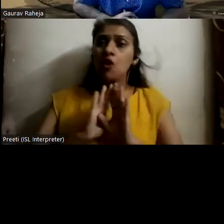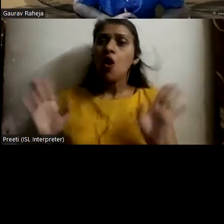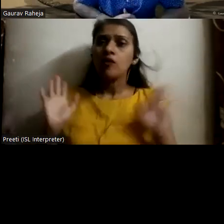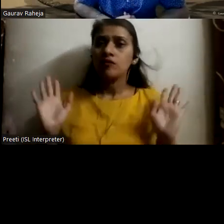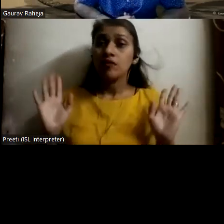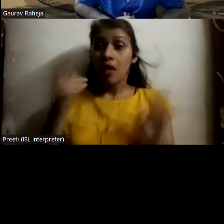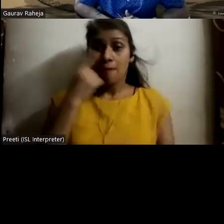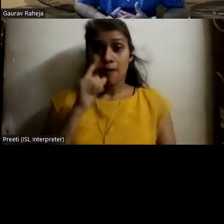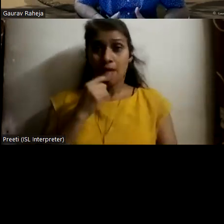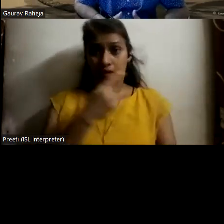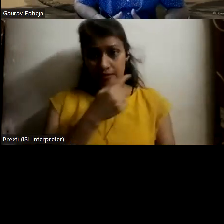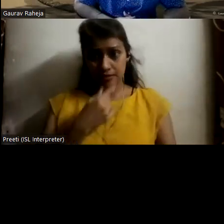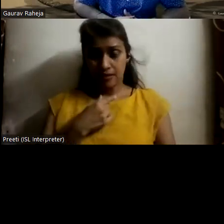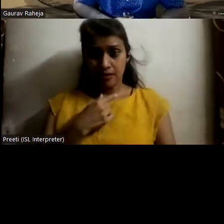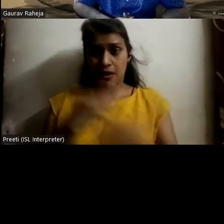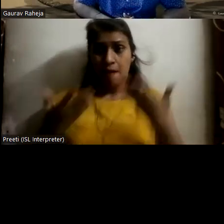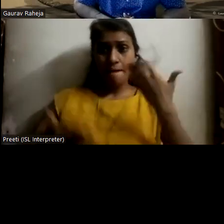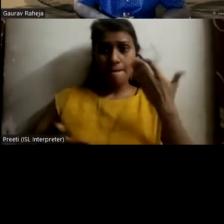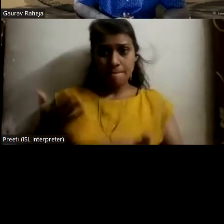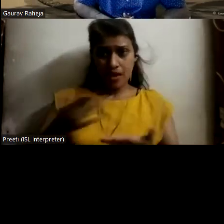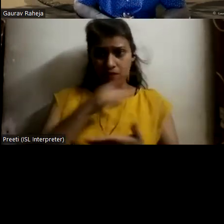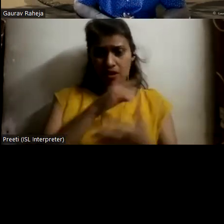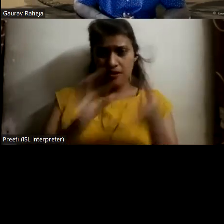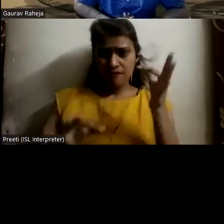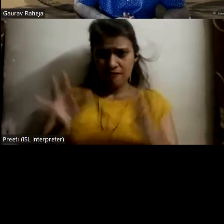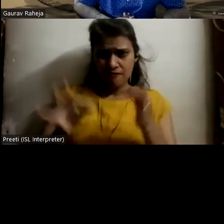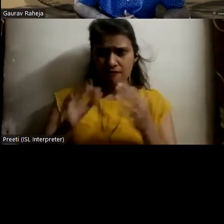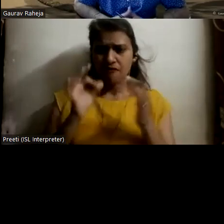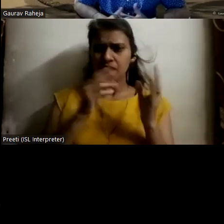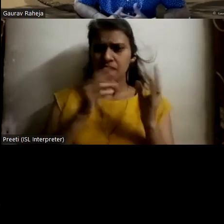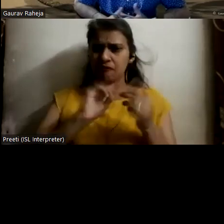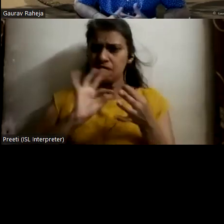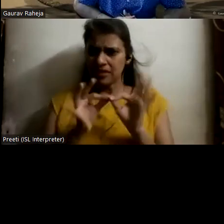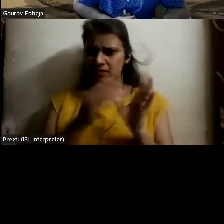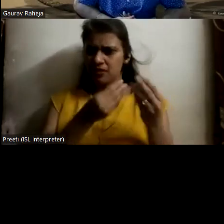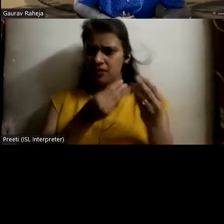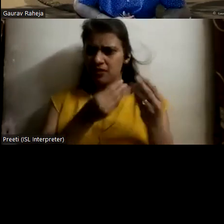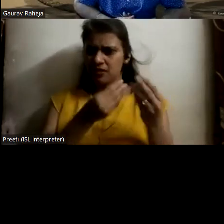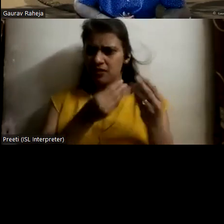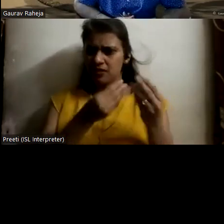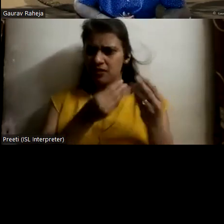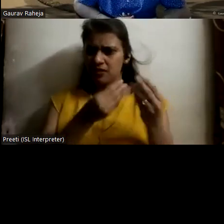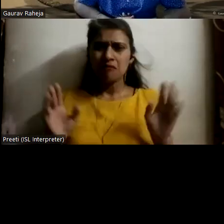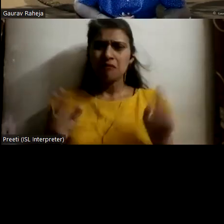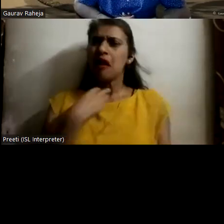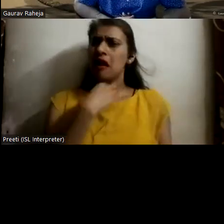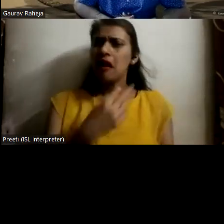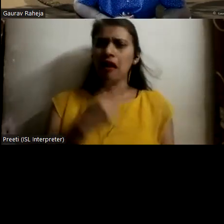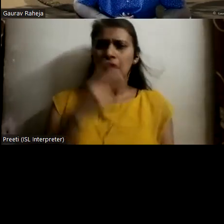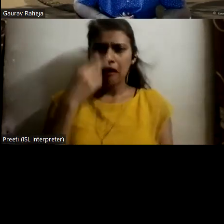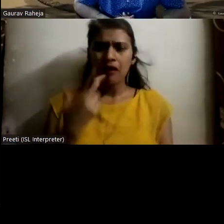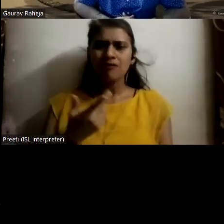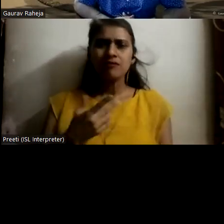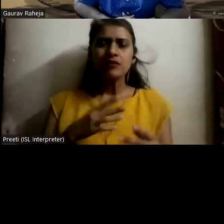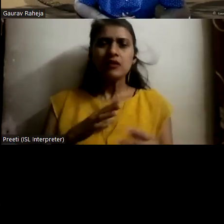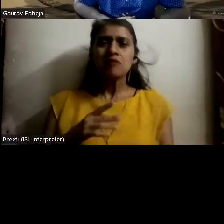accommodative with our behavior? Suppose you yell at your parents. Sometimes they can give you a tight